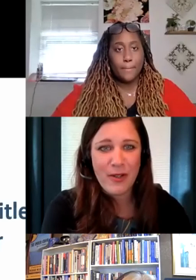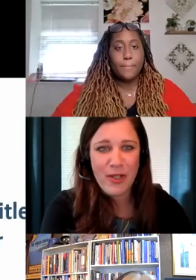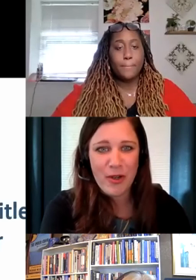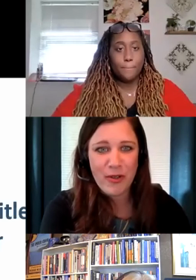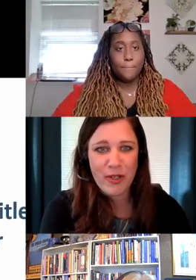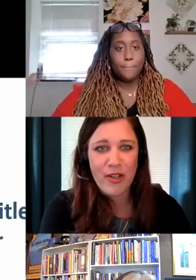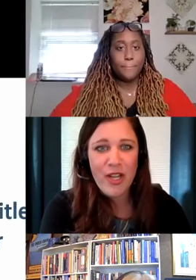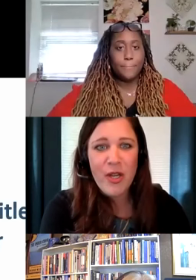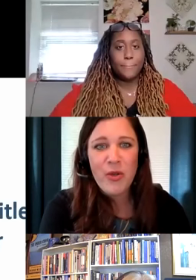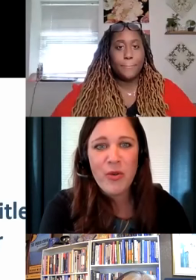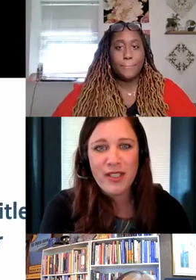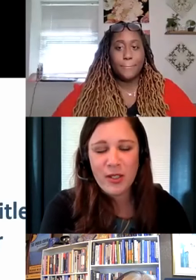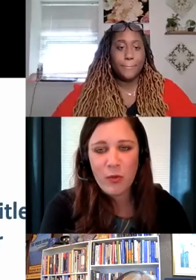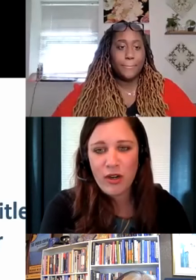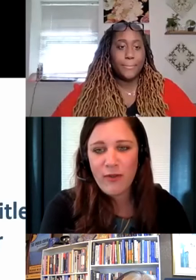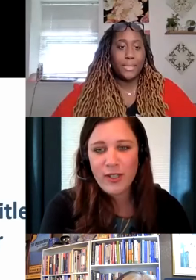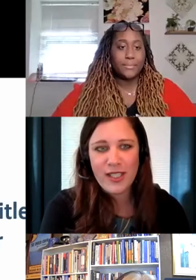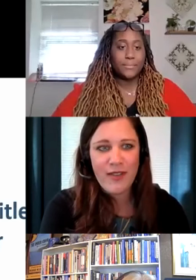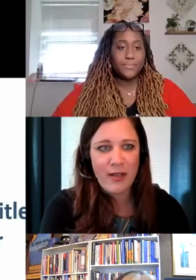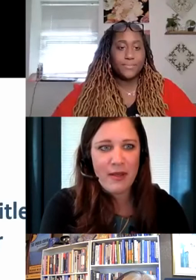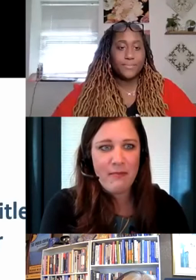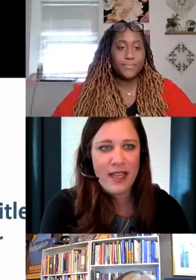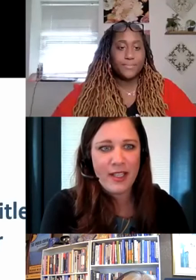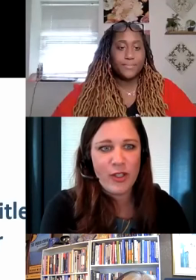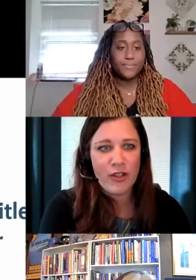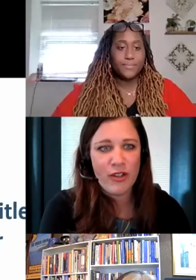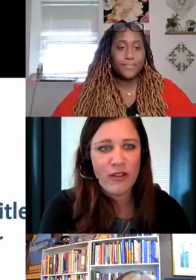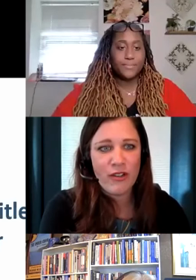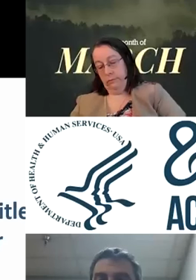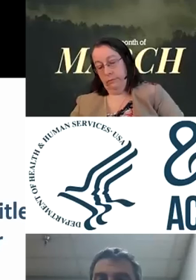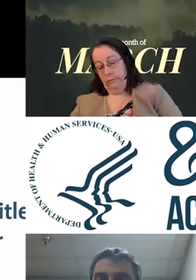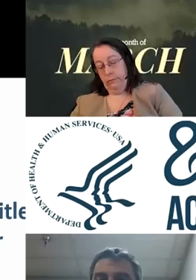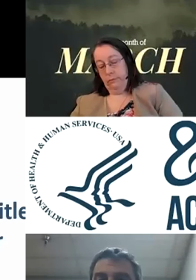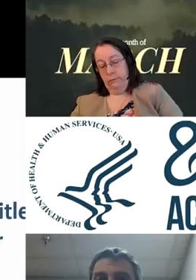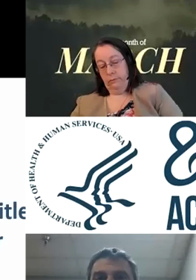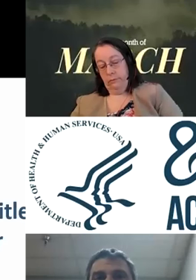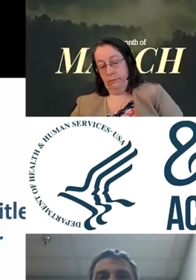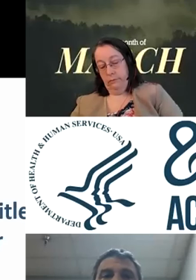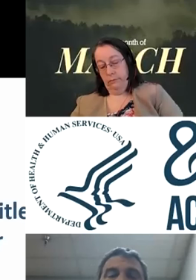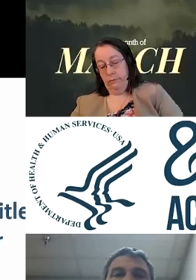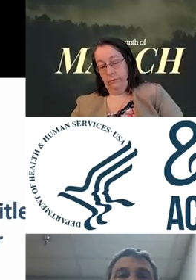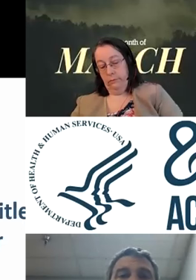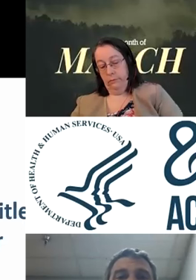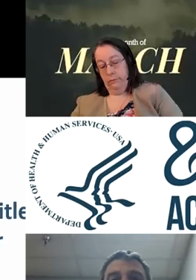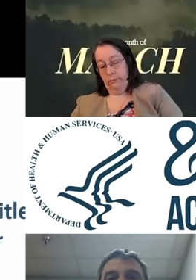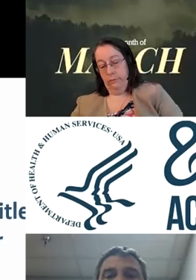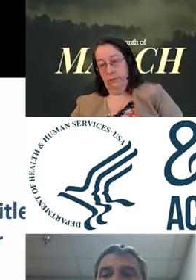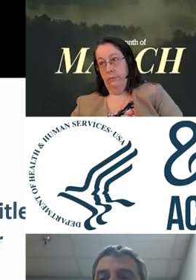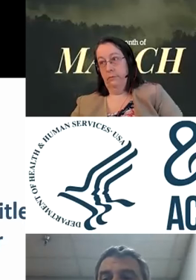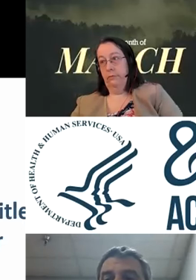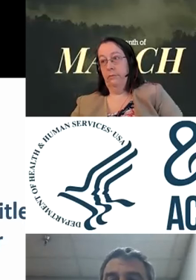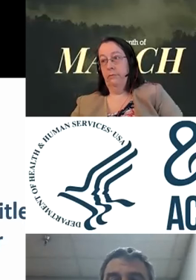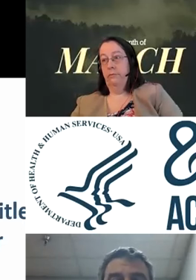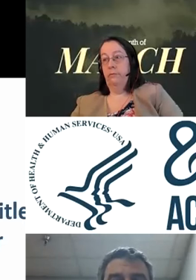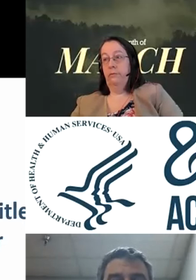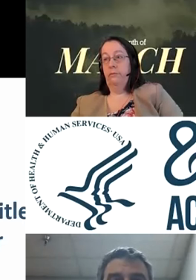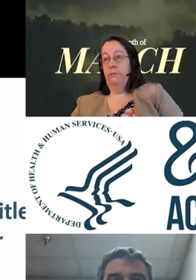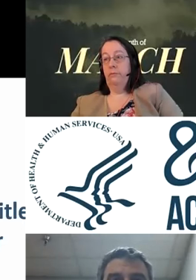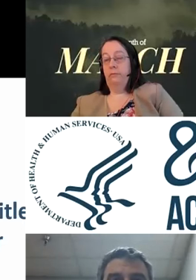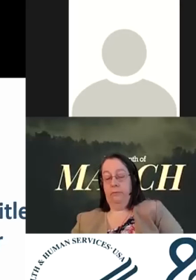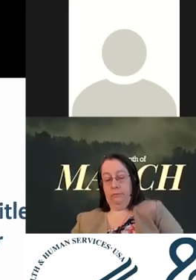is Michael Yoder, who is the Workforce Development Manager for the Division of Welfare and Supportive Services in